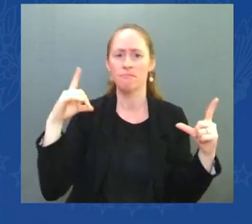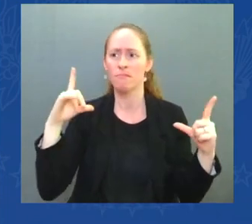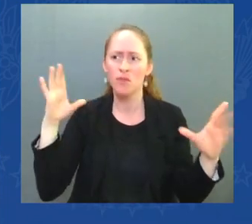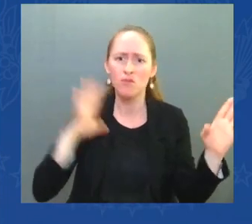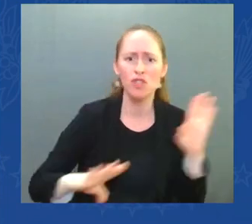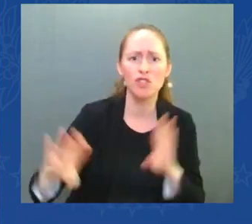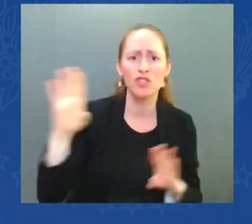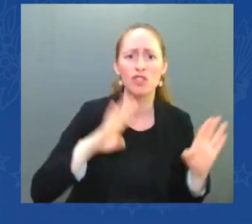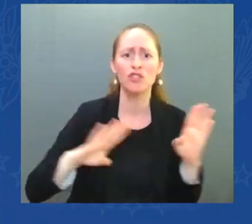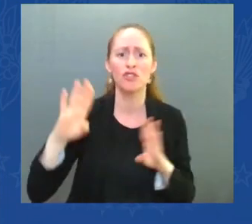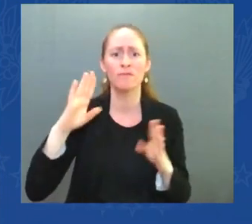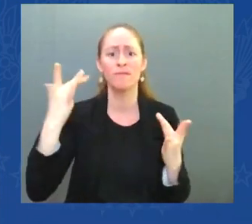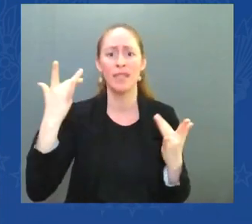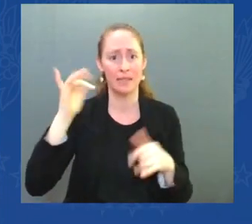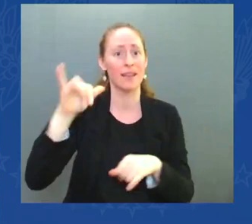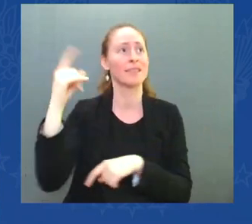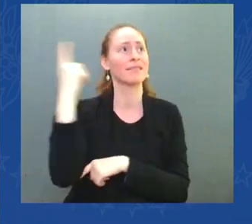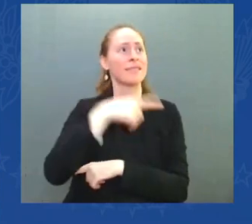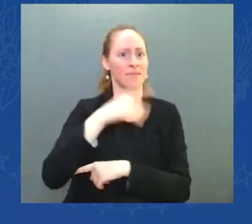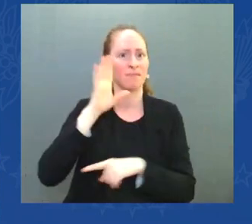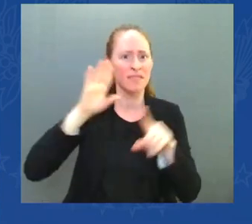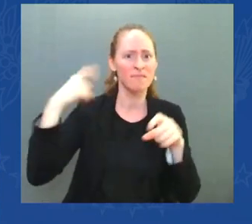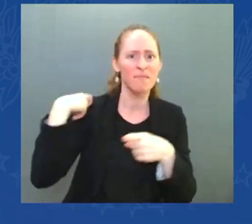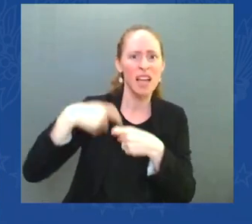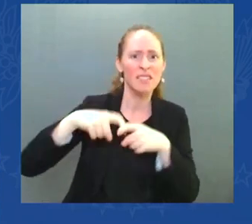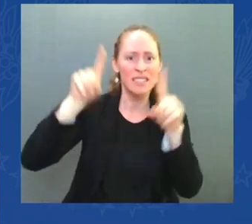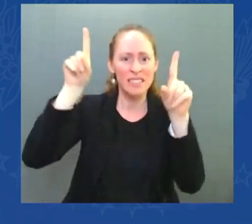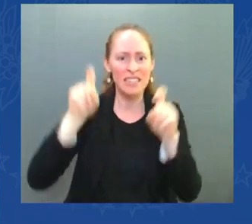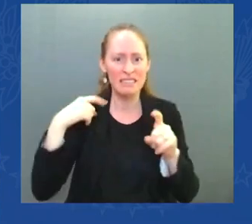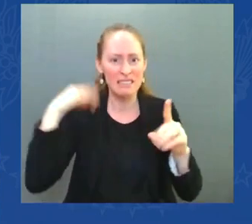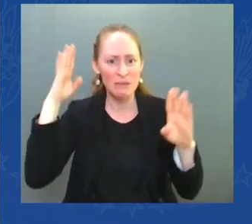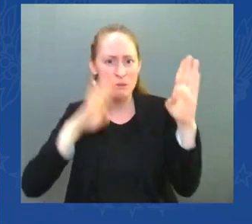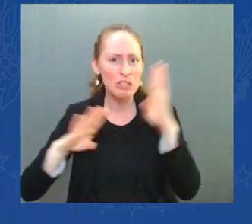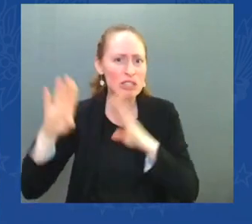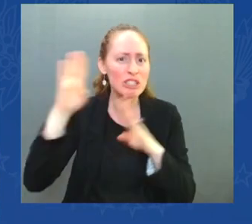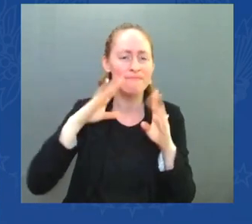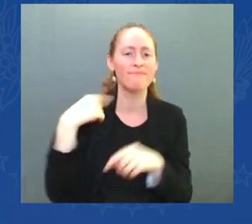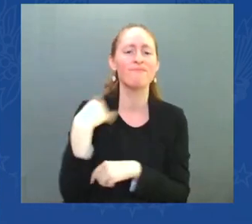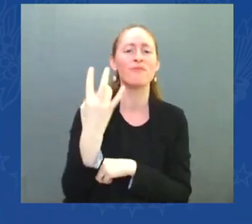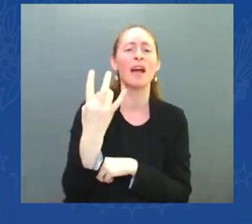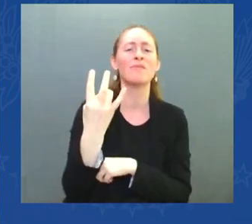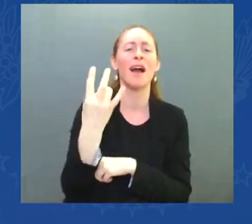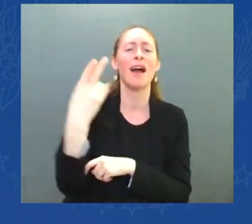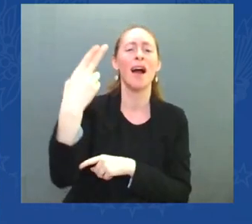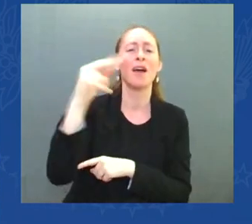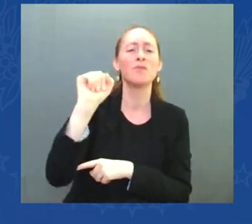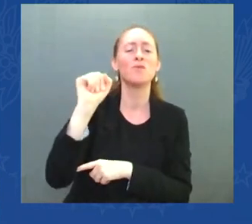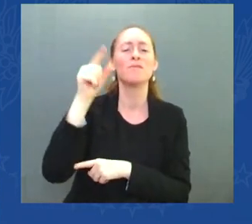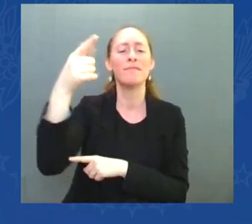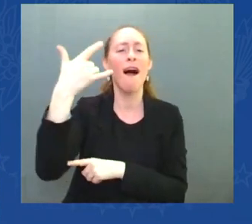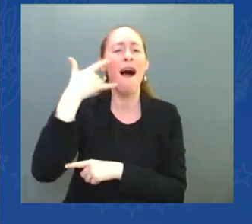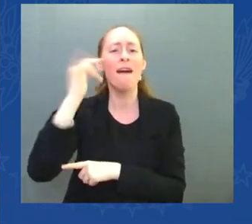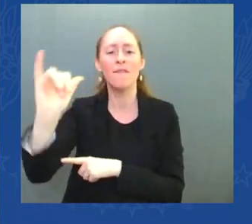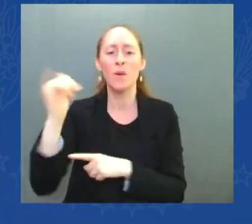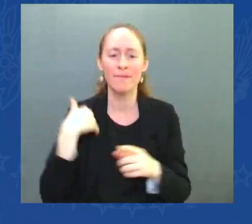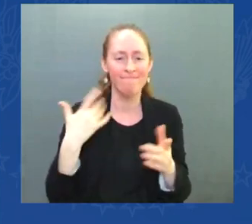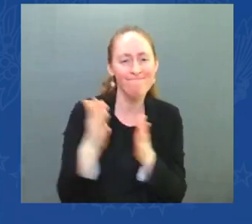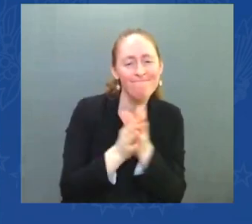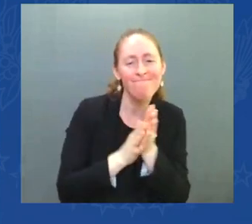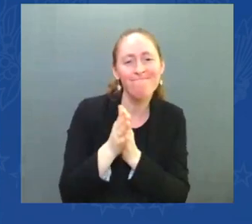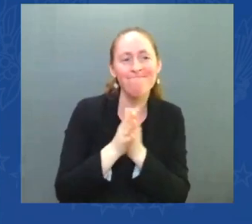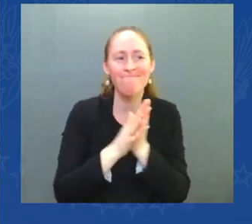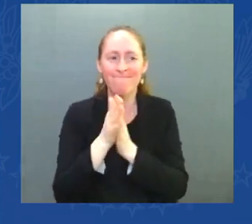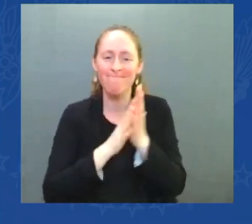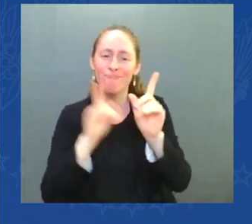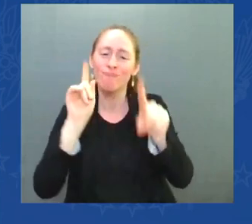in Santa Clarita, California, determined to get good grades. So as soon as I got to school, I made a beeline for the